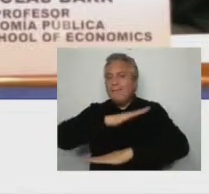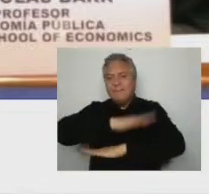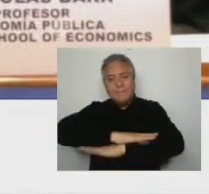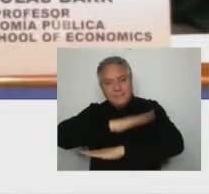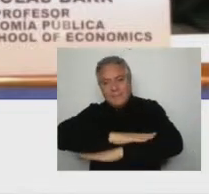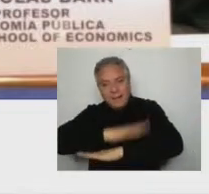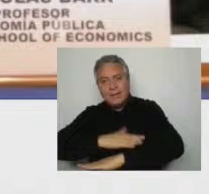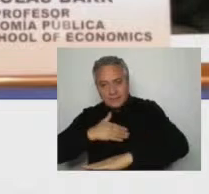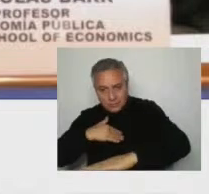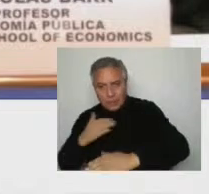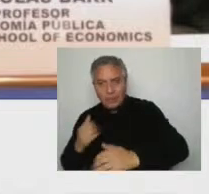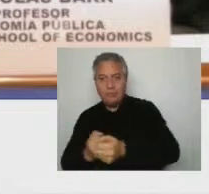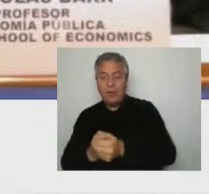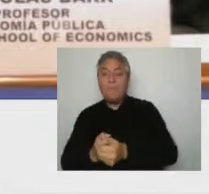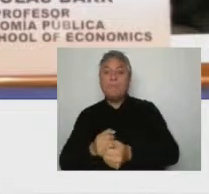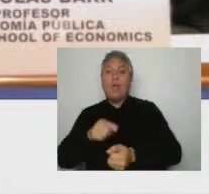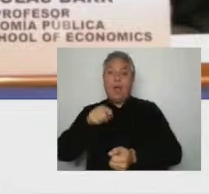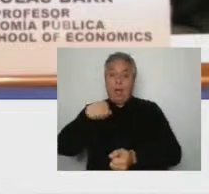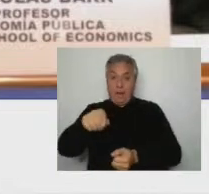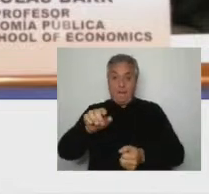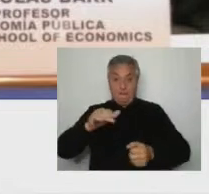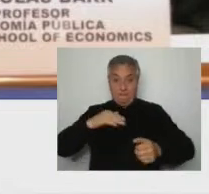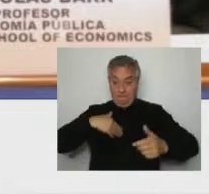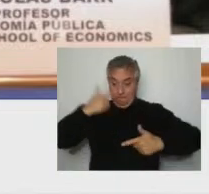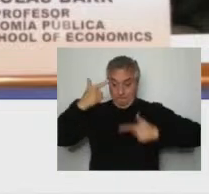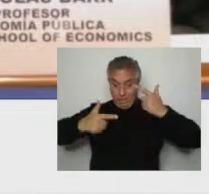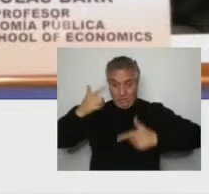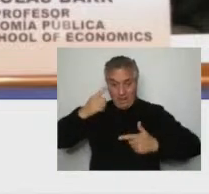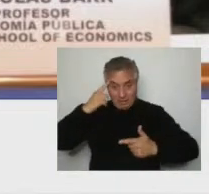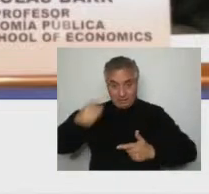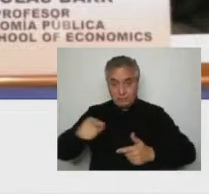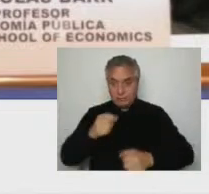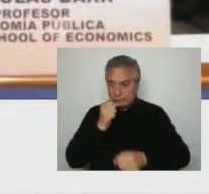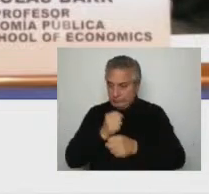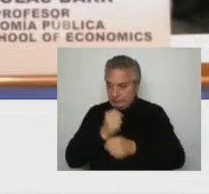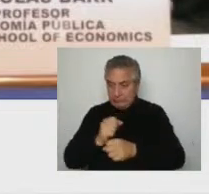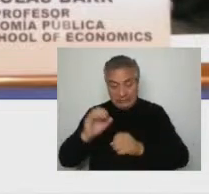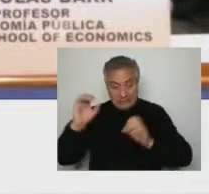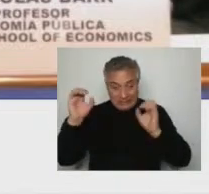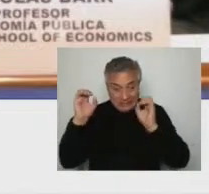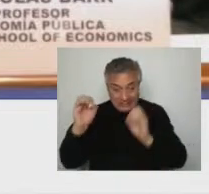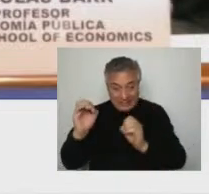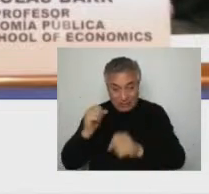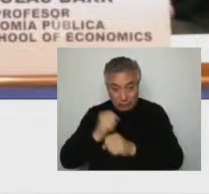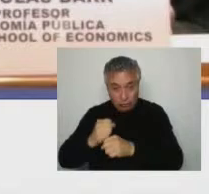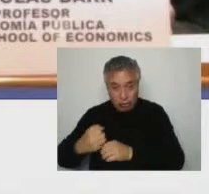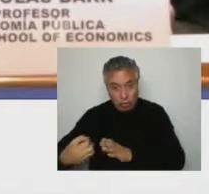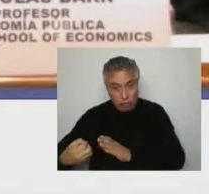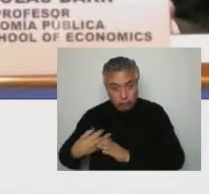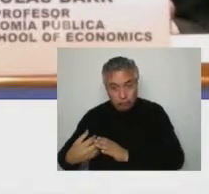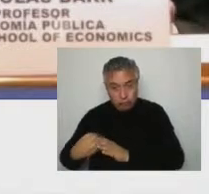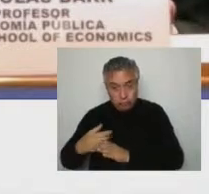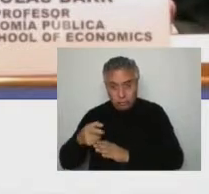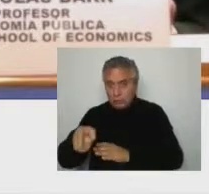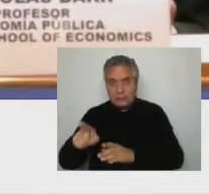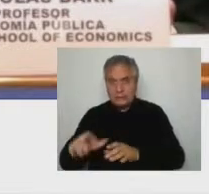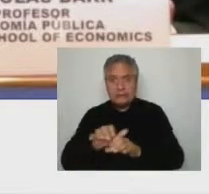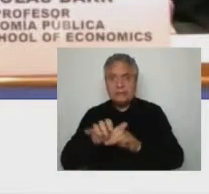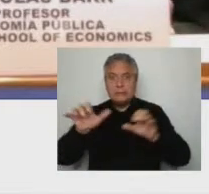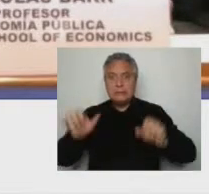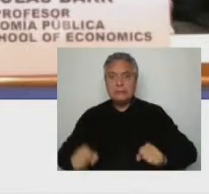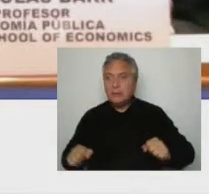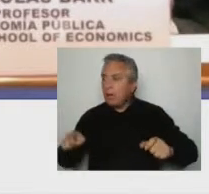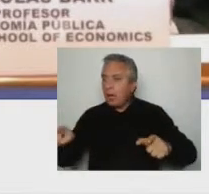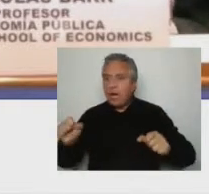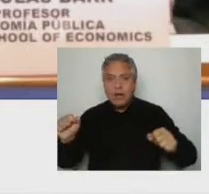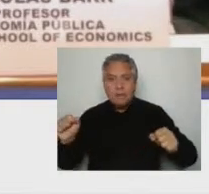design a car that assumes zero friction, then it will have no cooling and no lubrication, and it